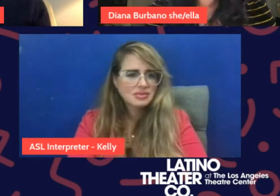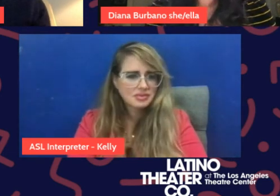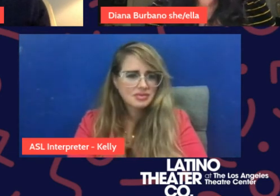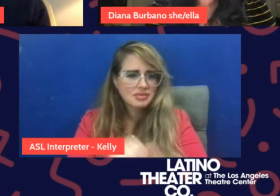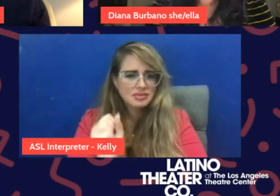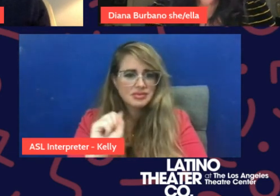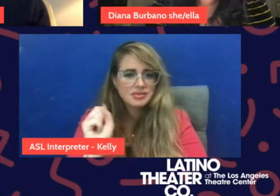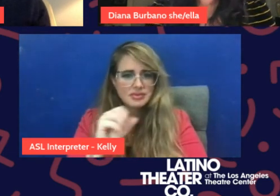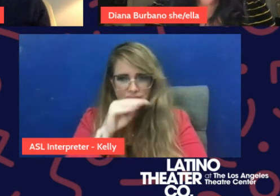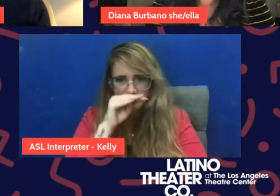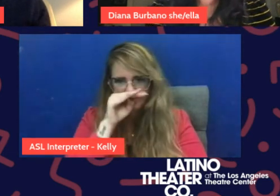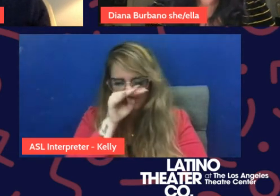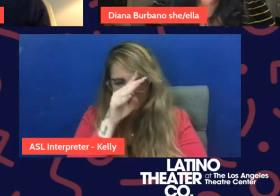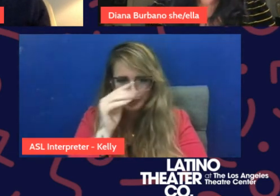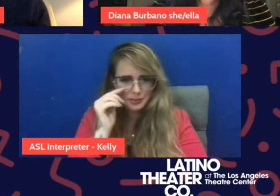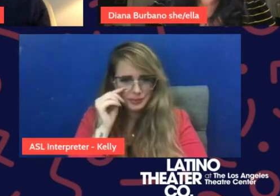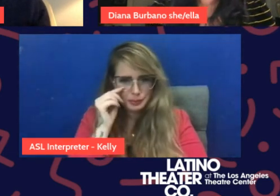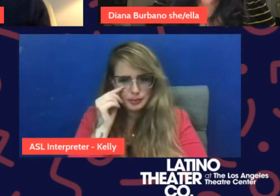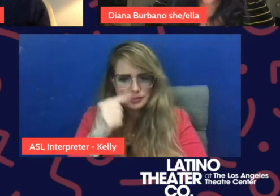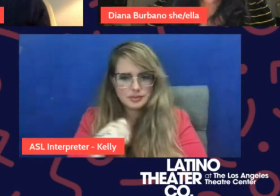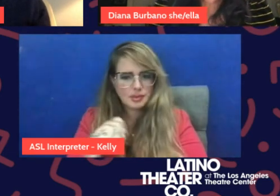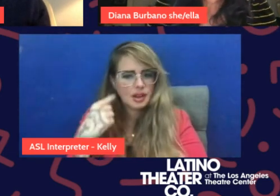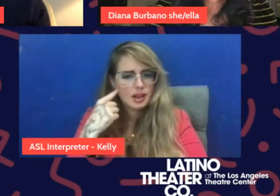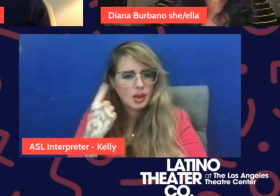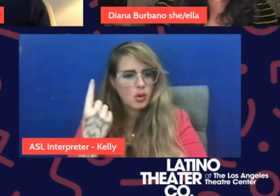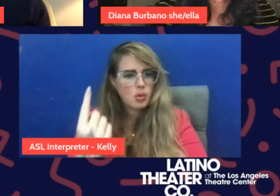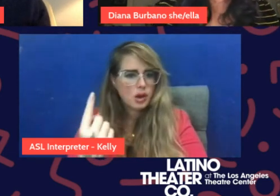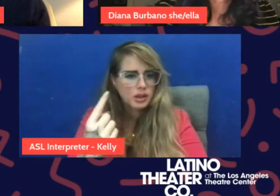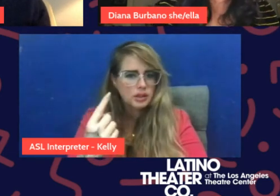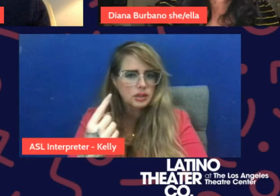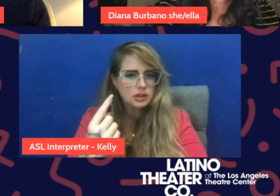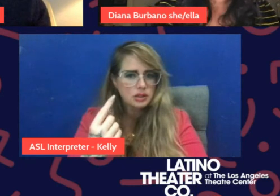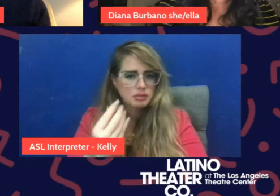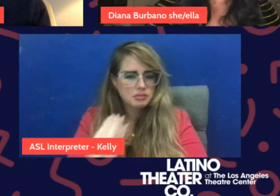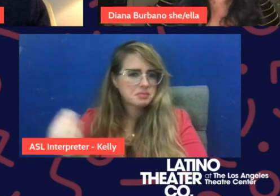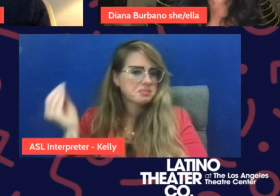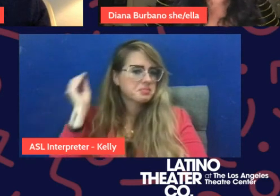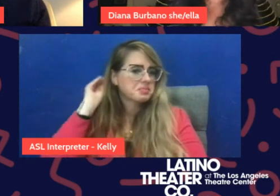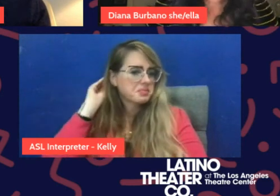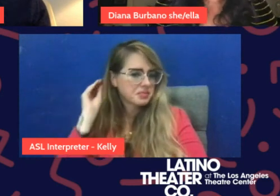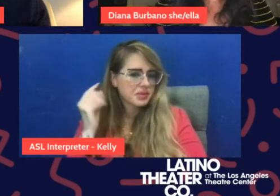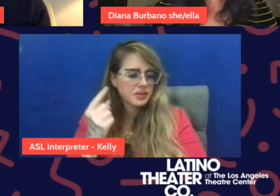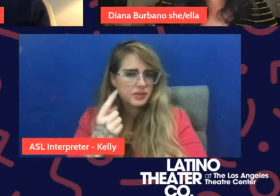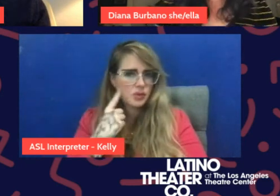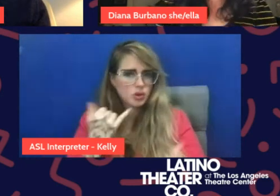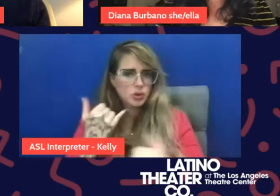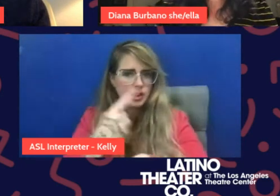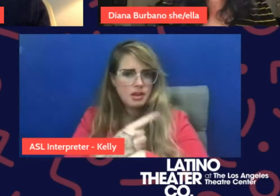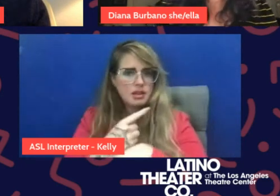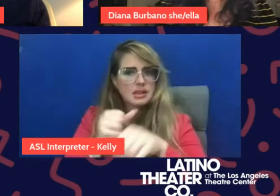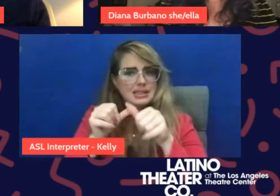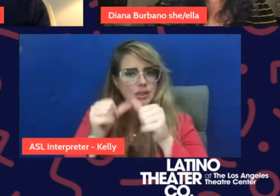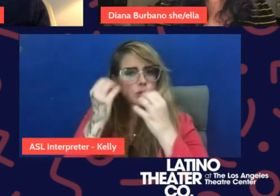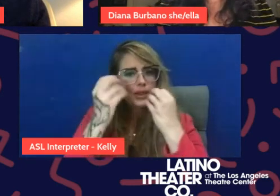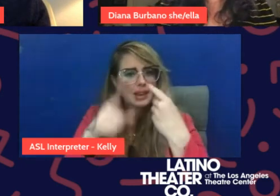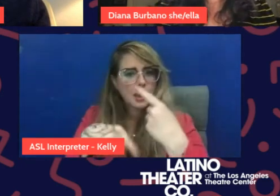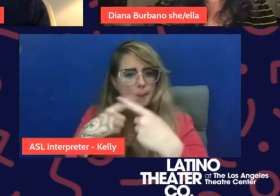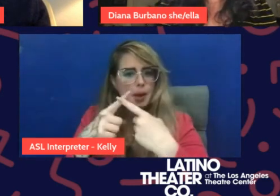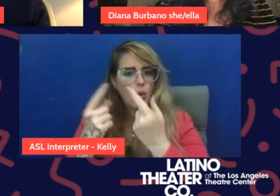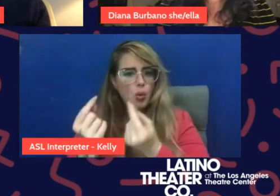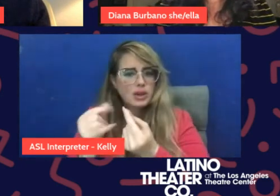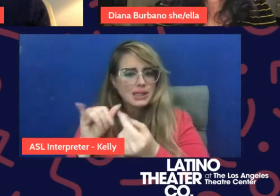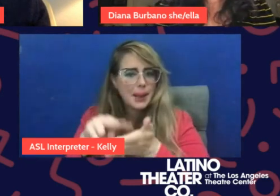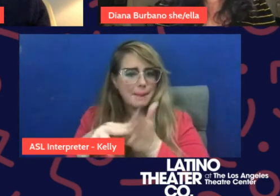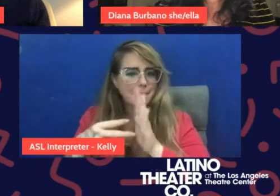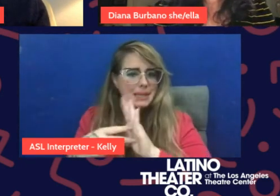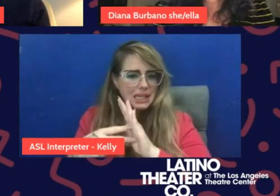I think a sort of takeaway that I'm leaving with today is continuing to think about, right? Like what does it